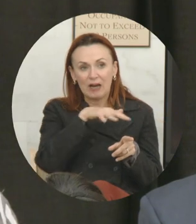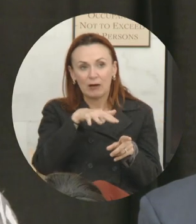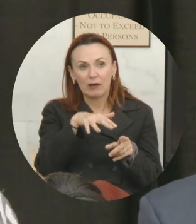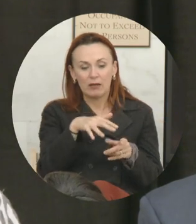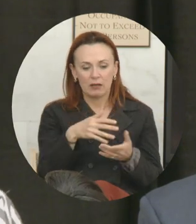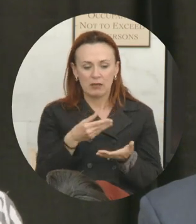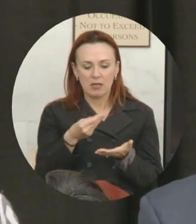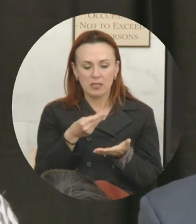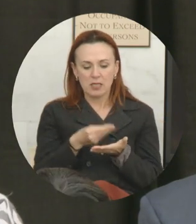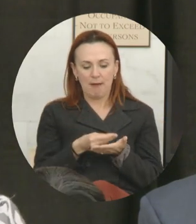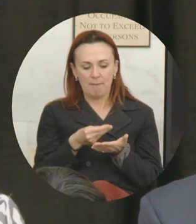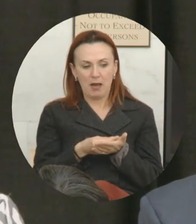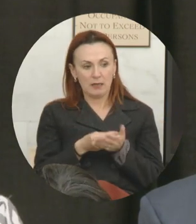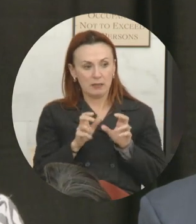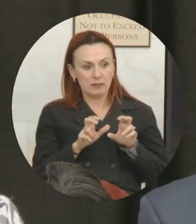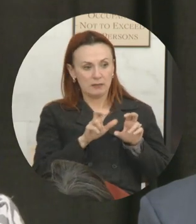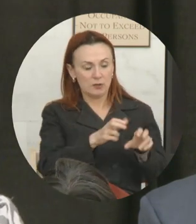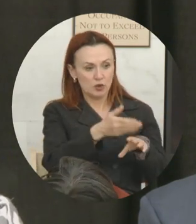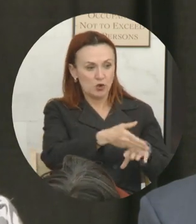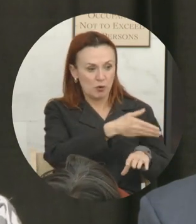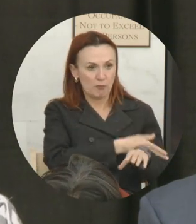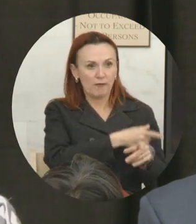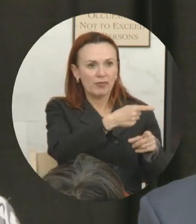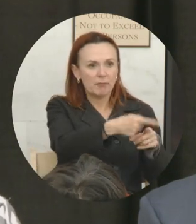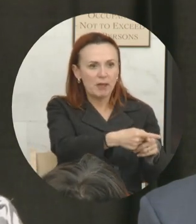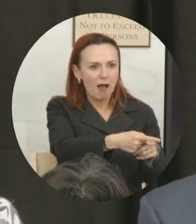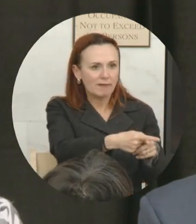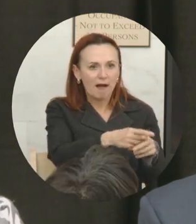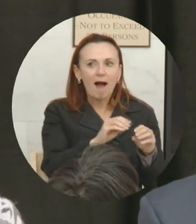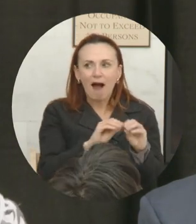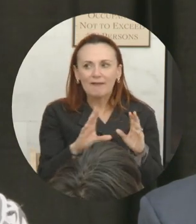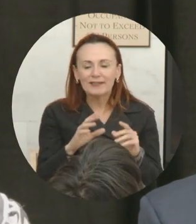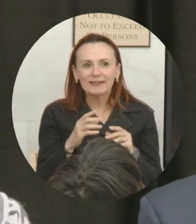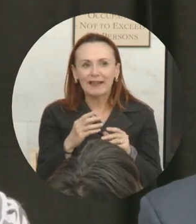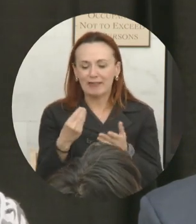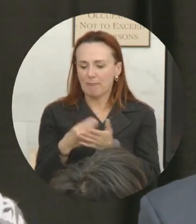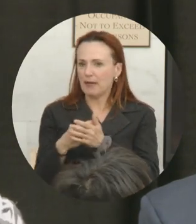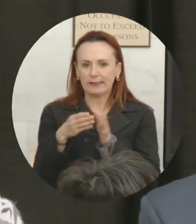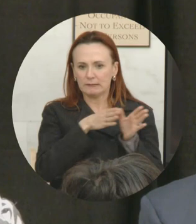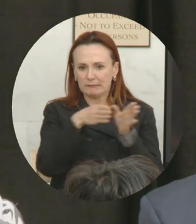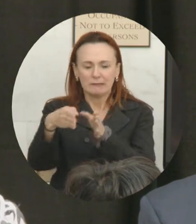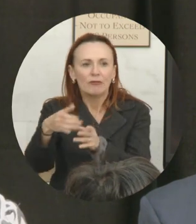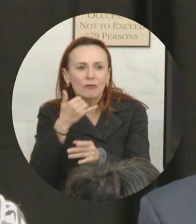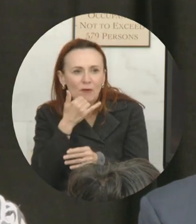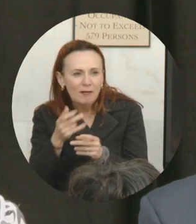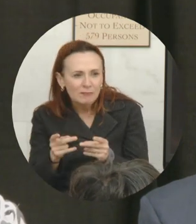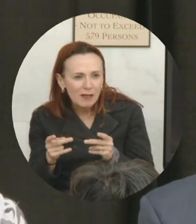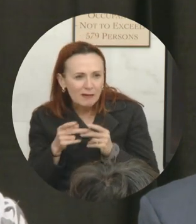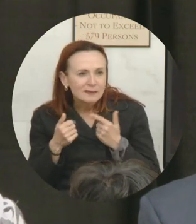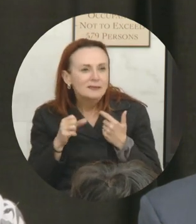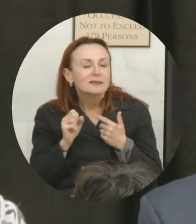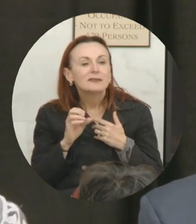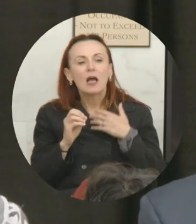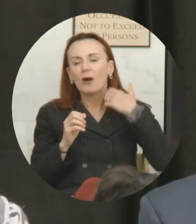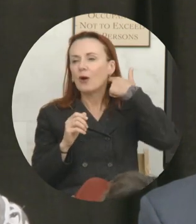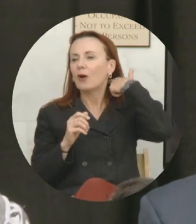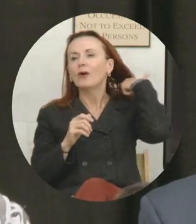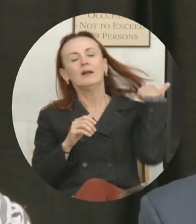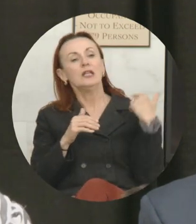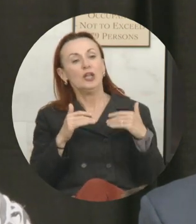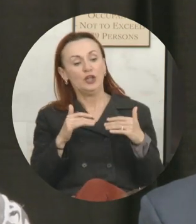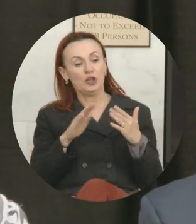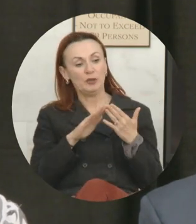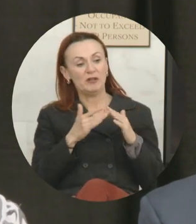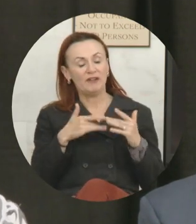getting to the block because there's a stoppage. But when the community gets sick and tired of being sick and tired, they come out